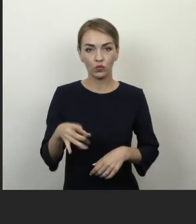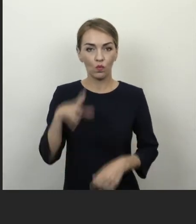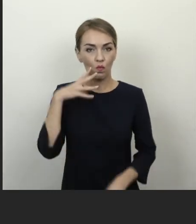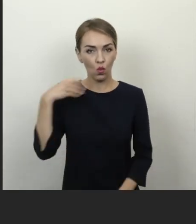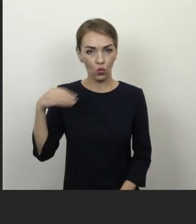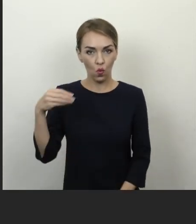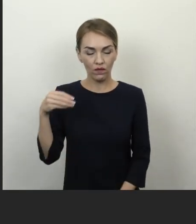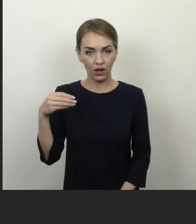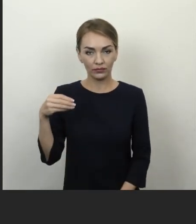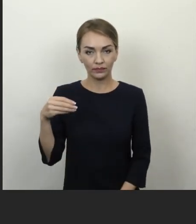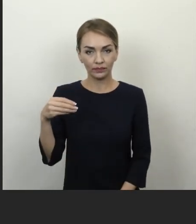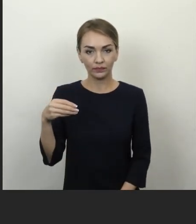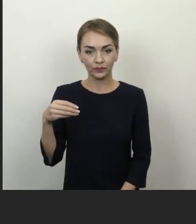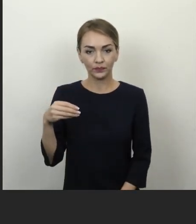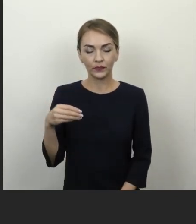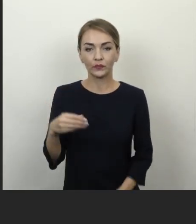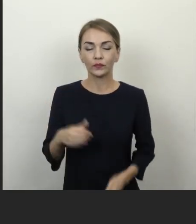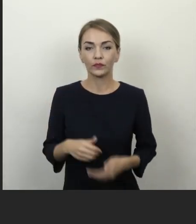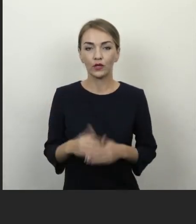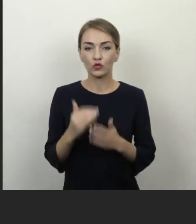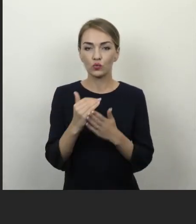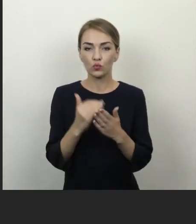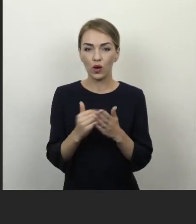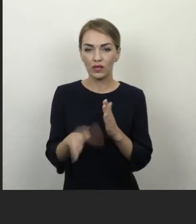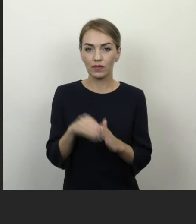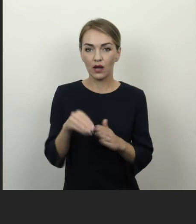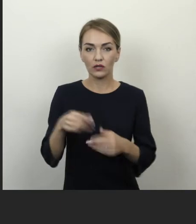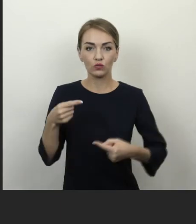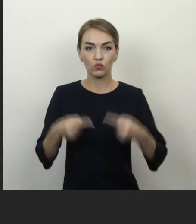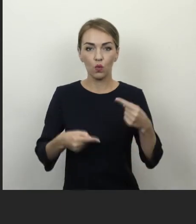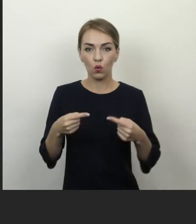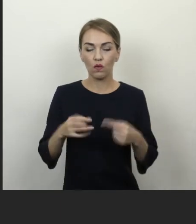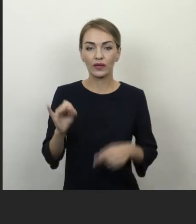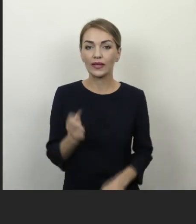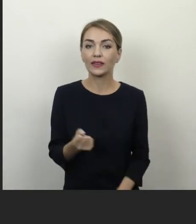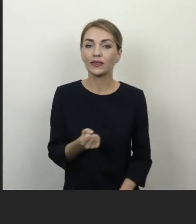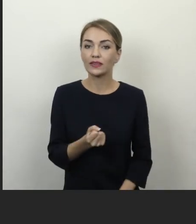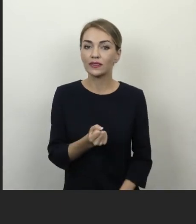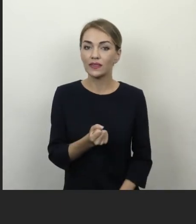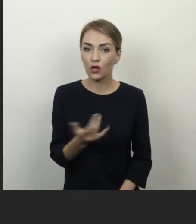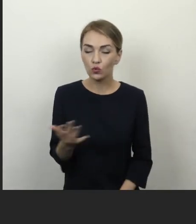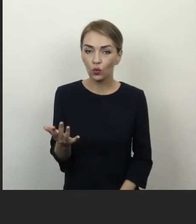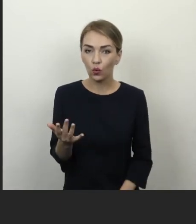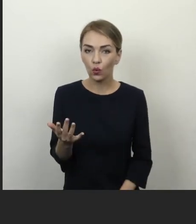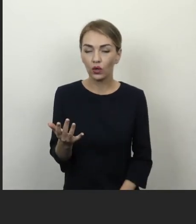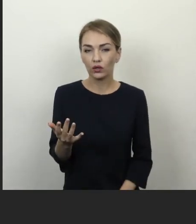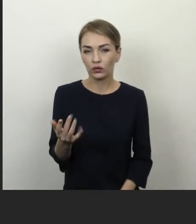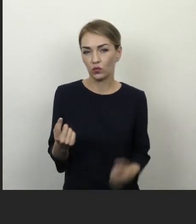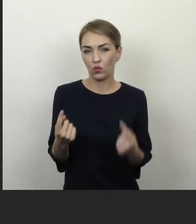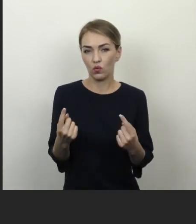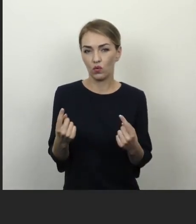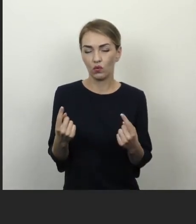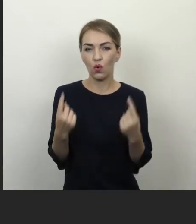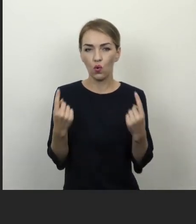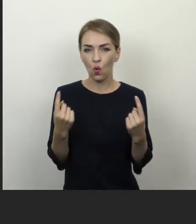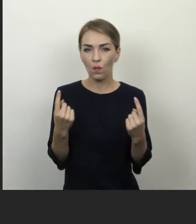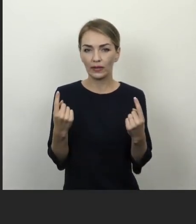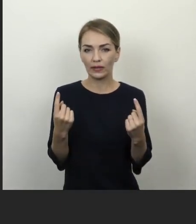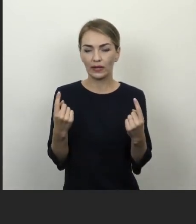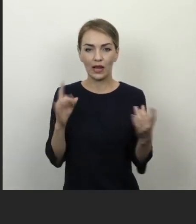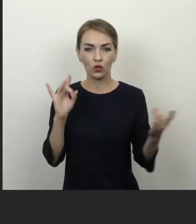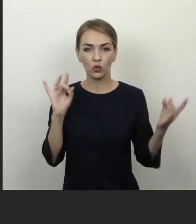Moldova, the structure of the election-related disputes, and some